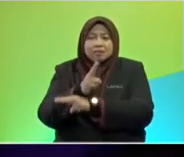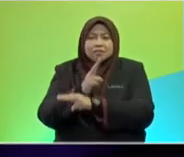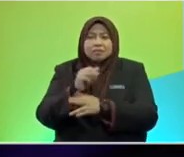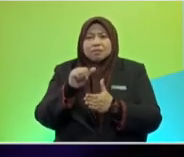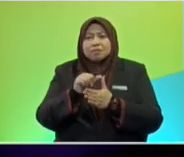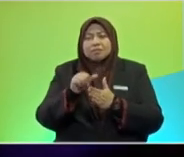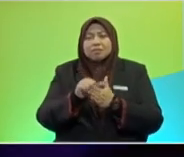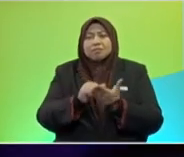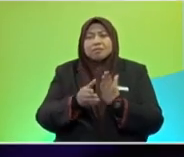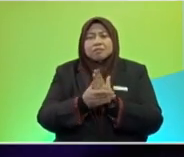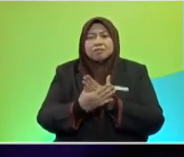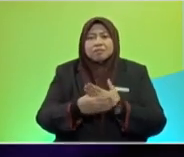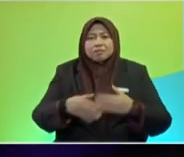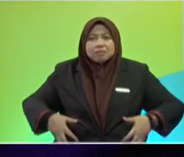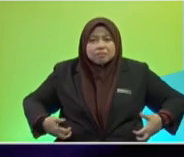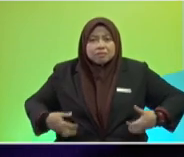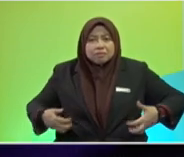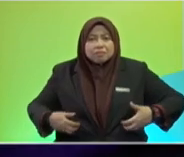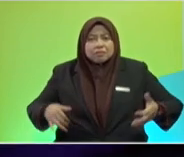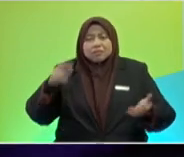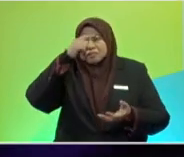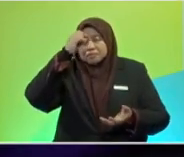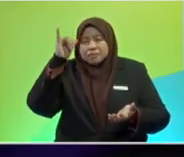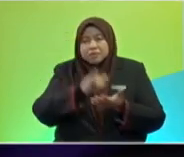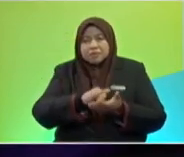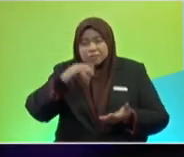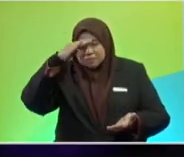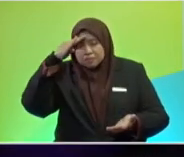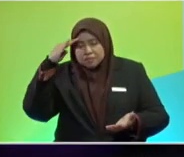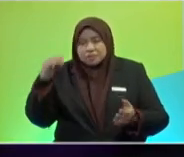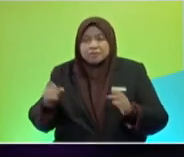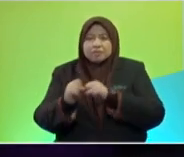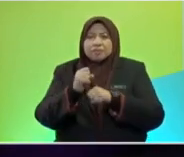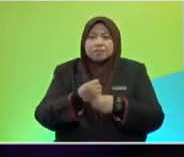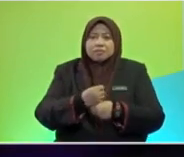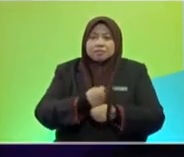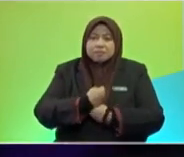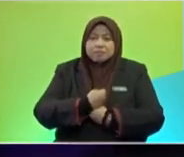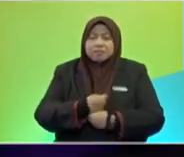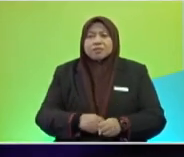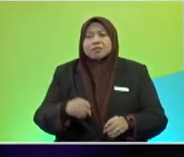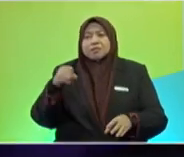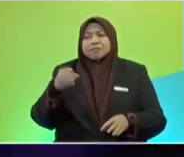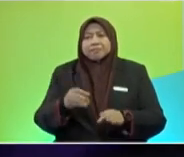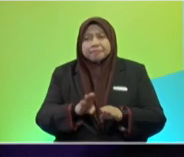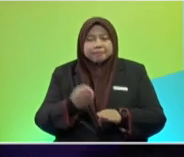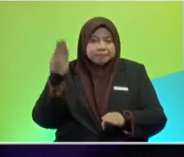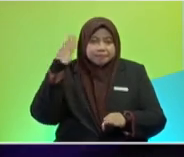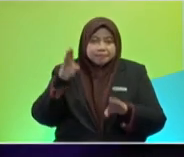my light, so that is why the shadow of Kong is formed behind